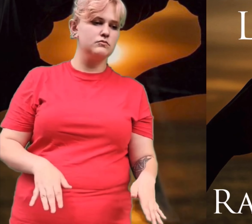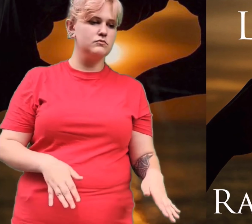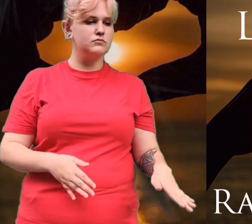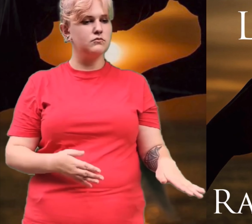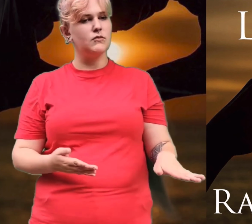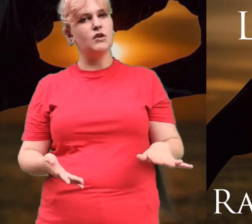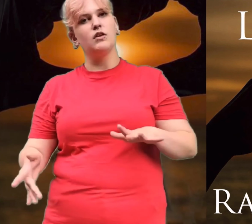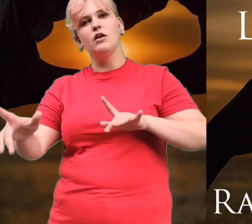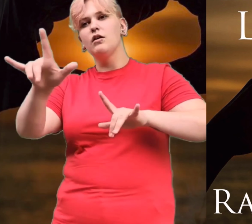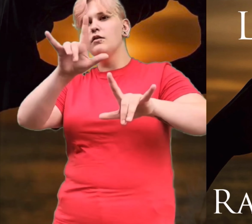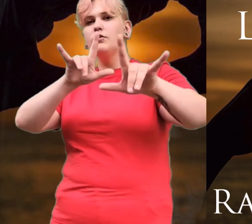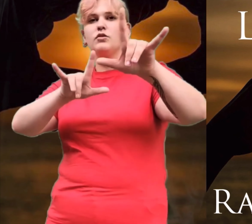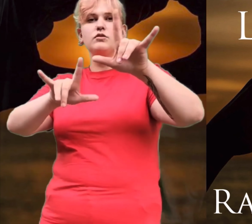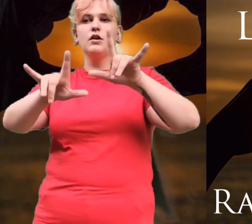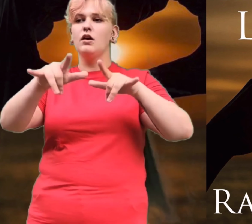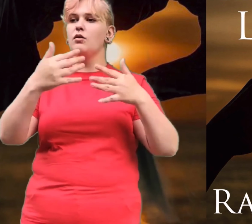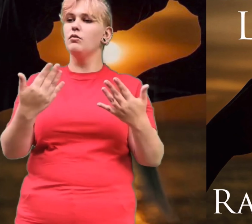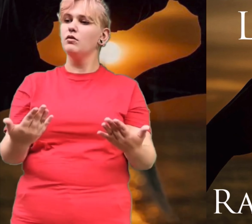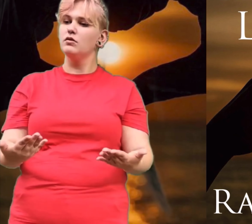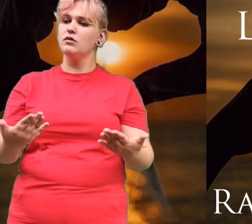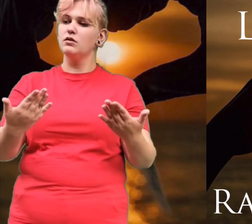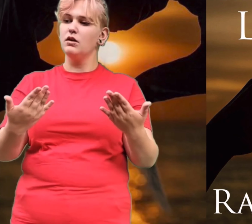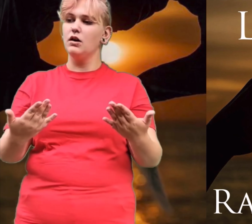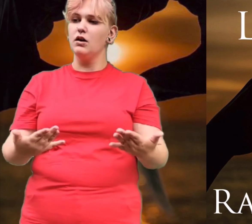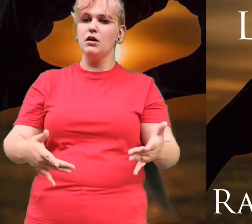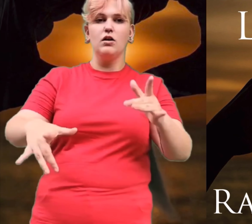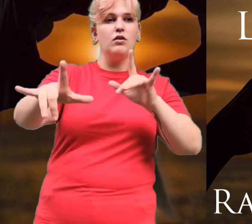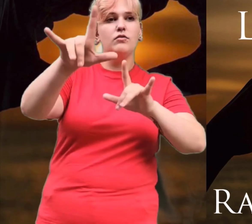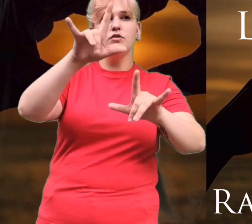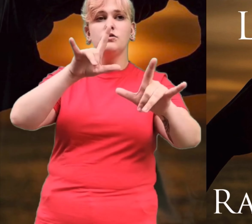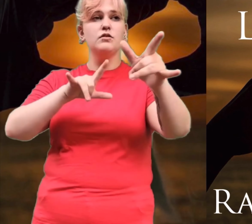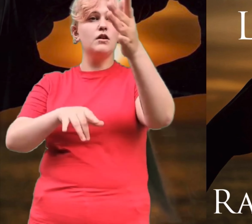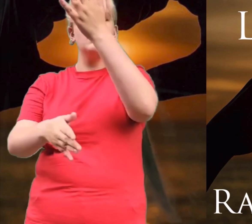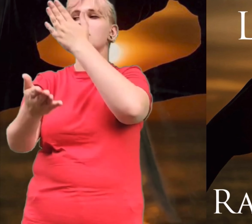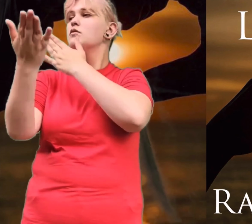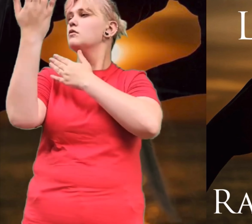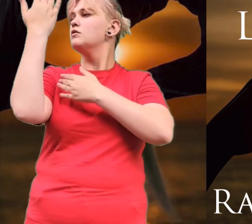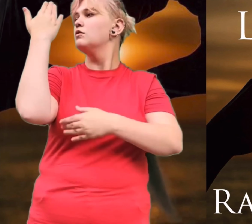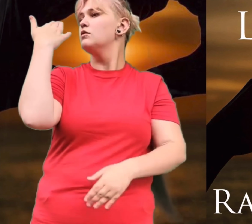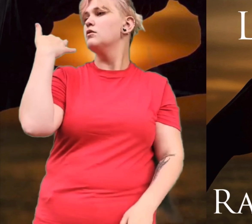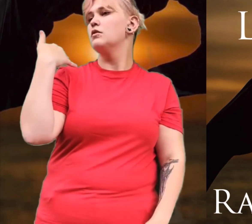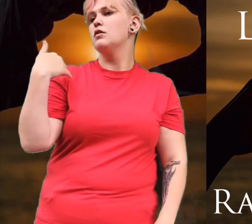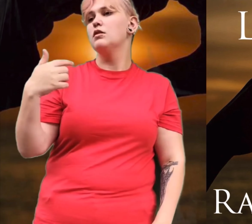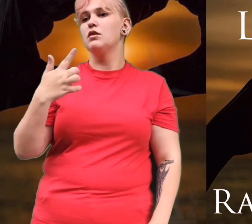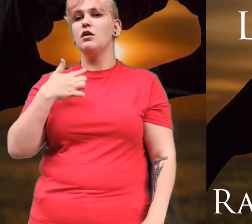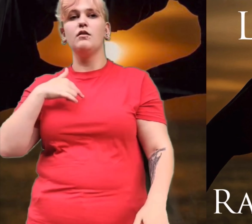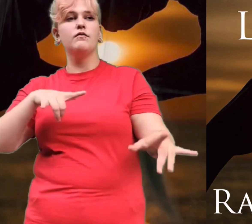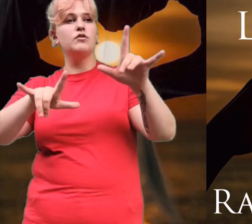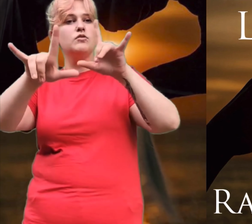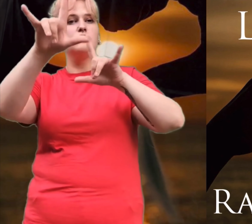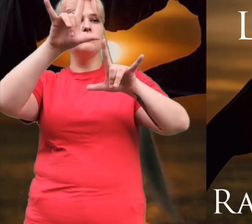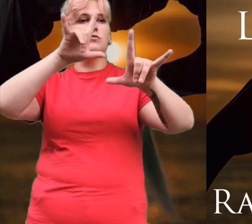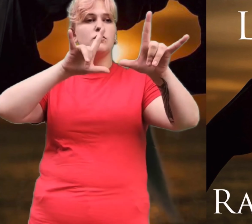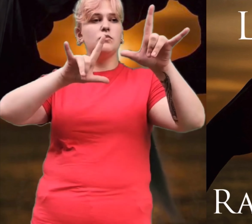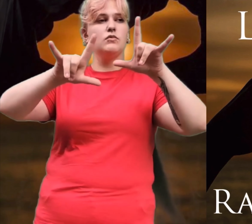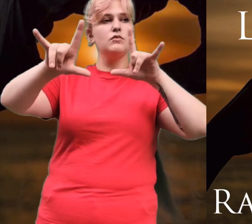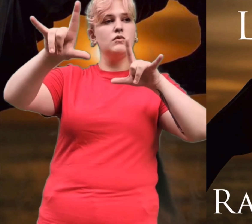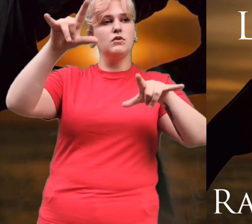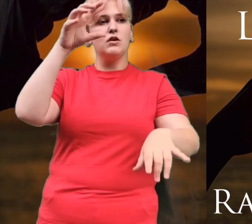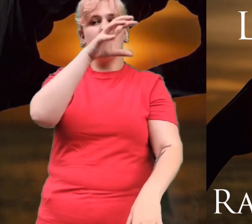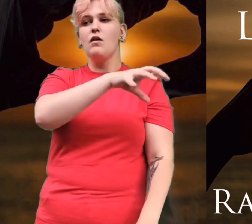I love you now, I loved you then. I love you over